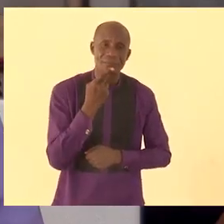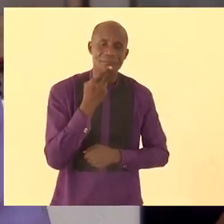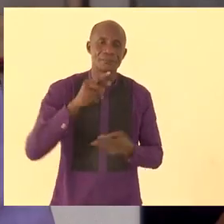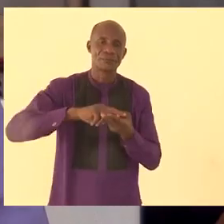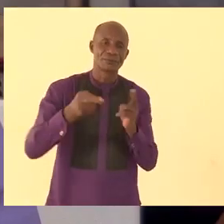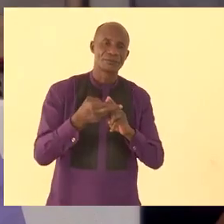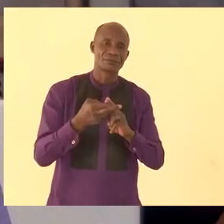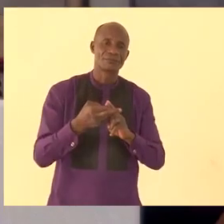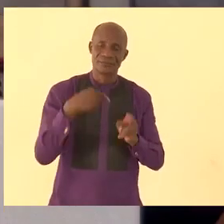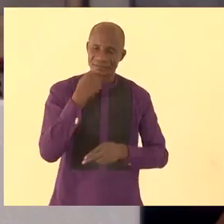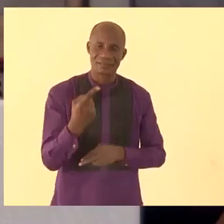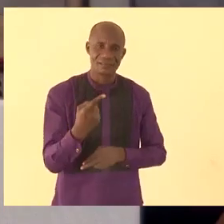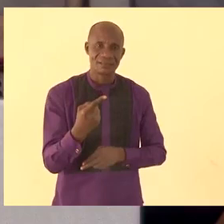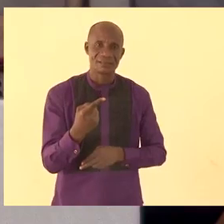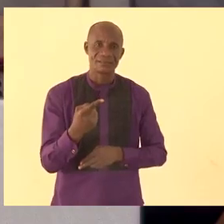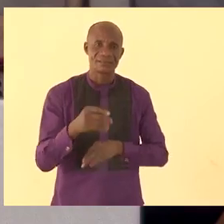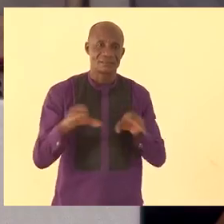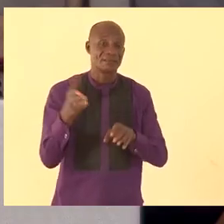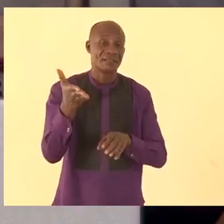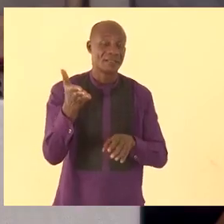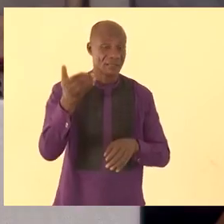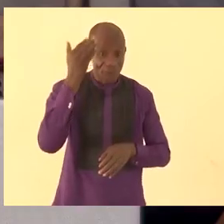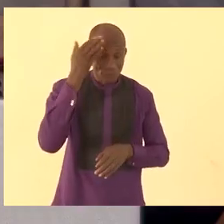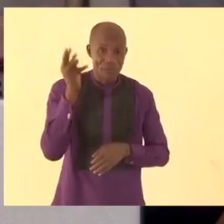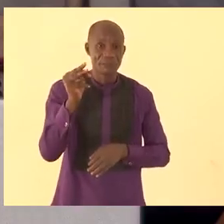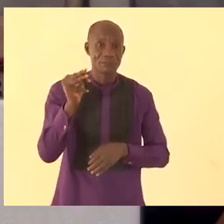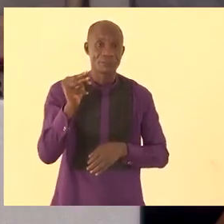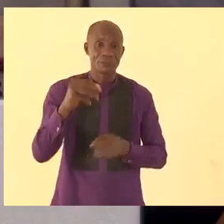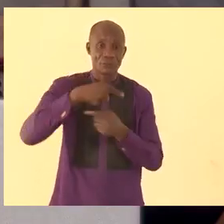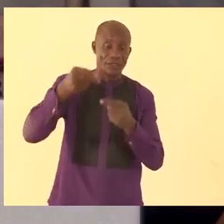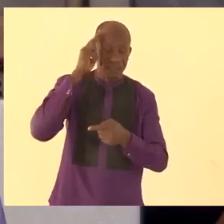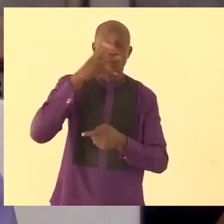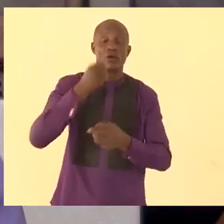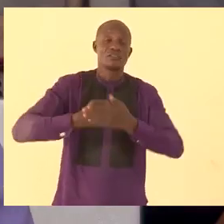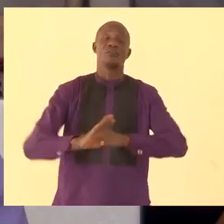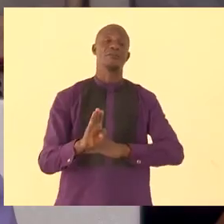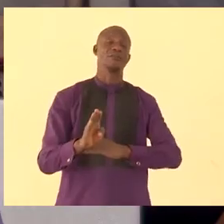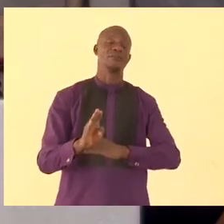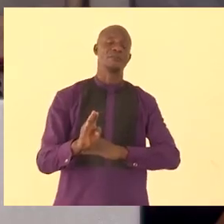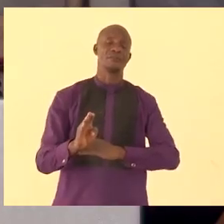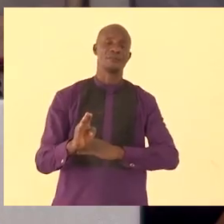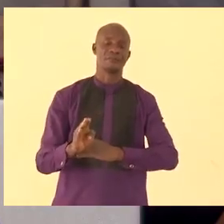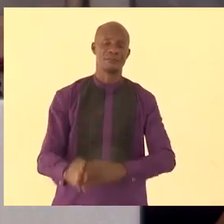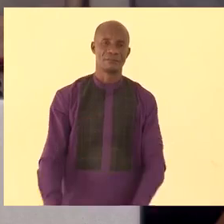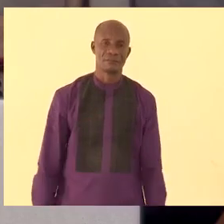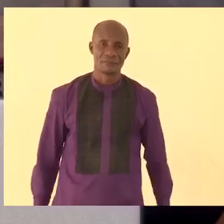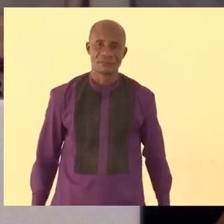some relations came and said, did they know him when he was born? Where is Gregory?